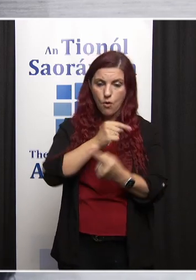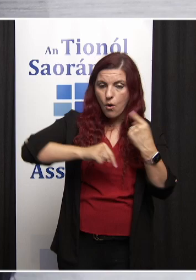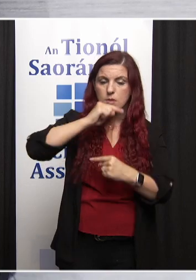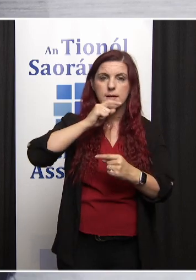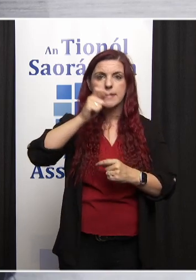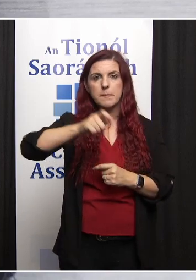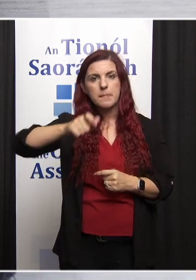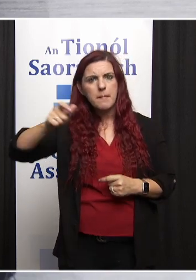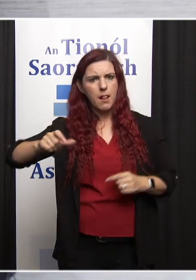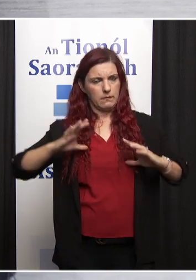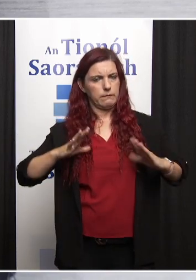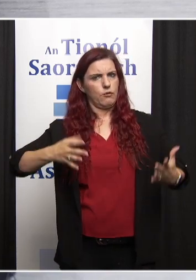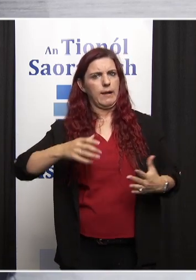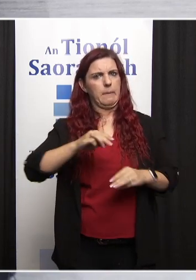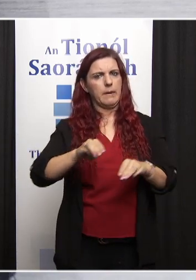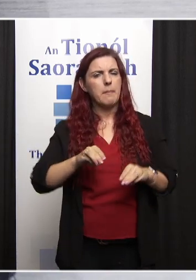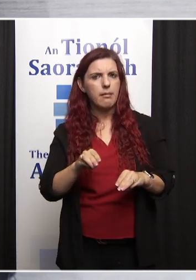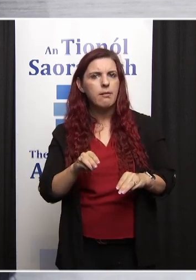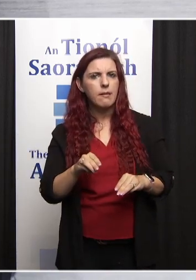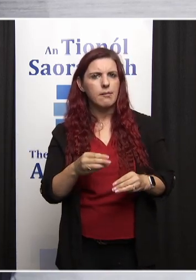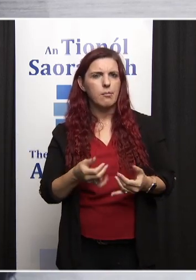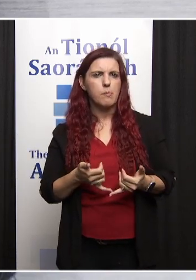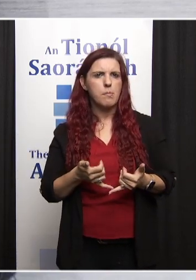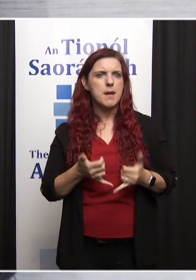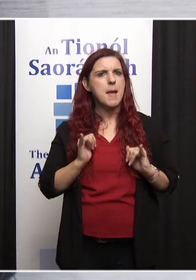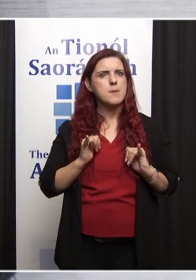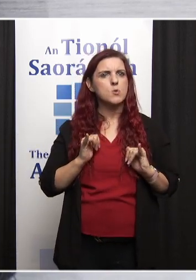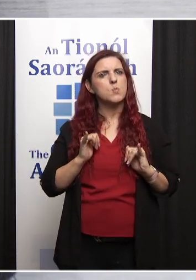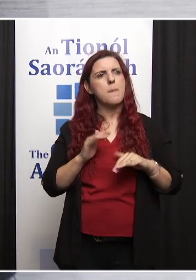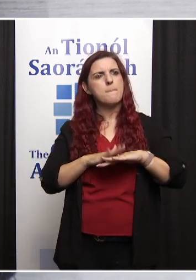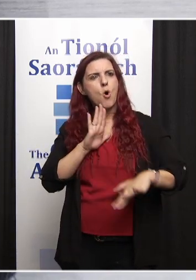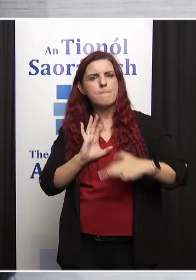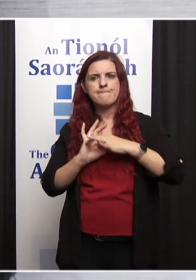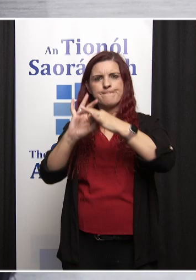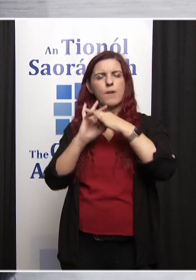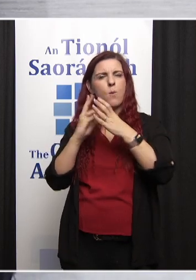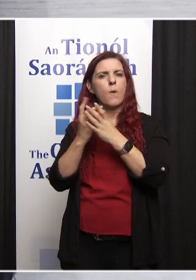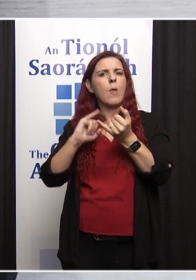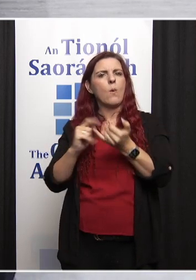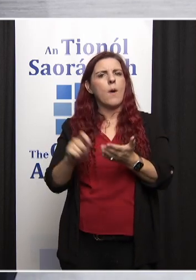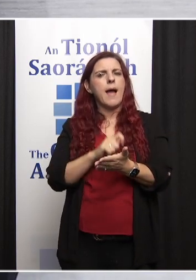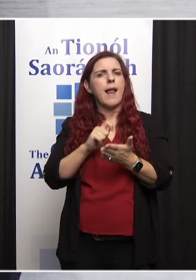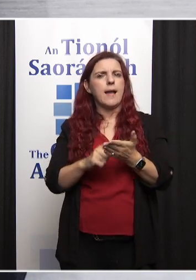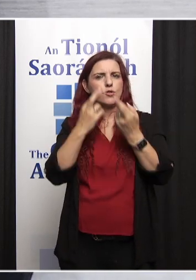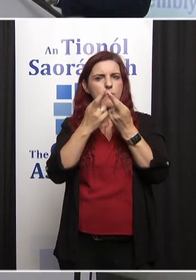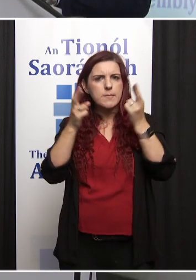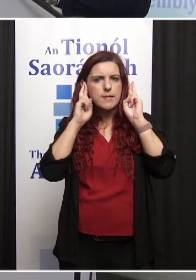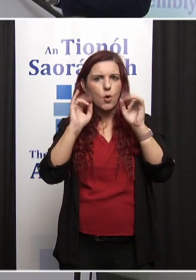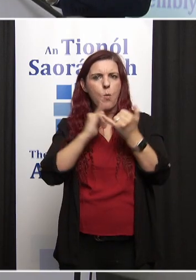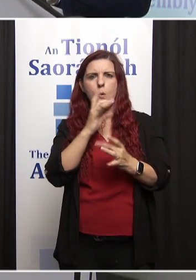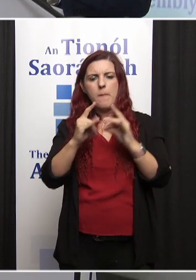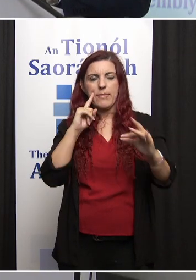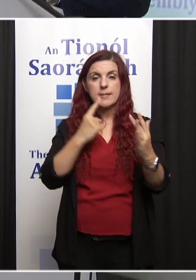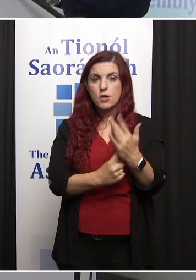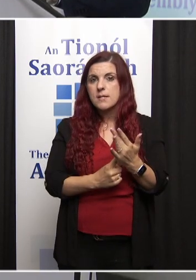free citizens, getting closer to our elected representatives and our decision makers. And